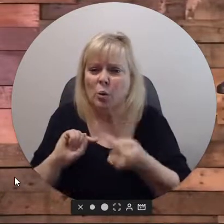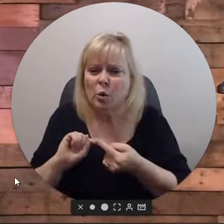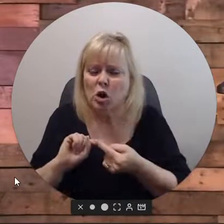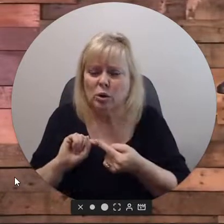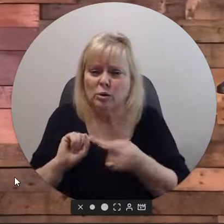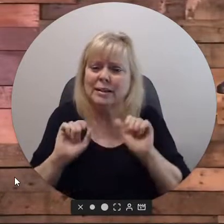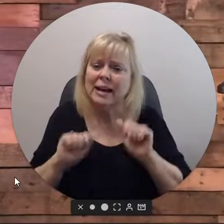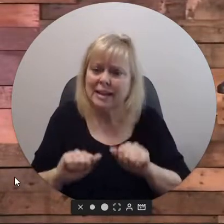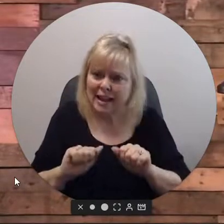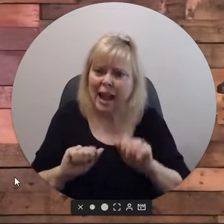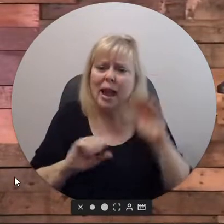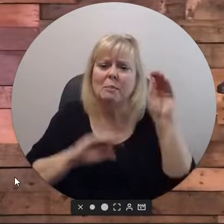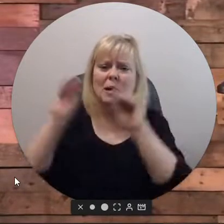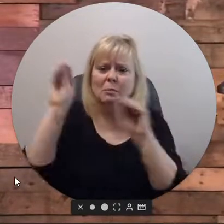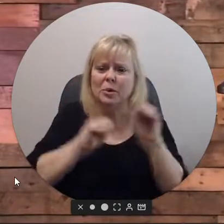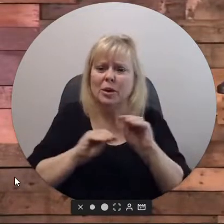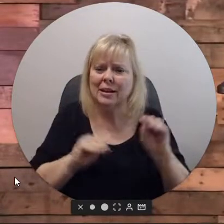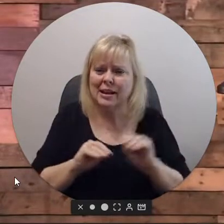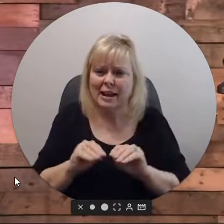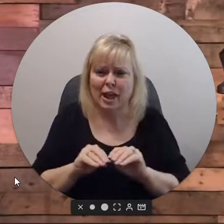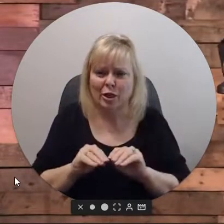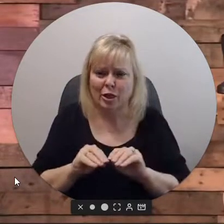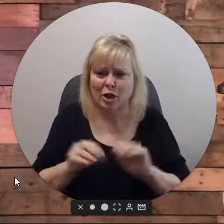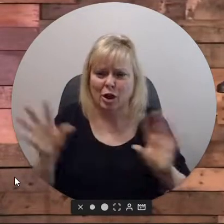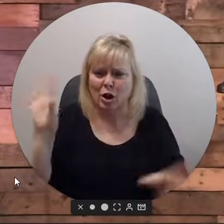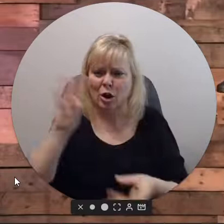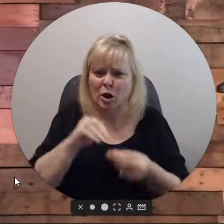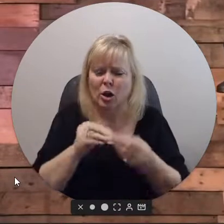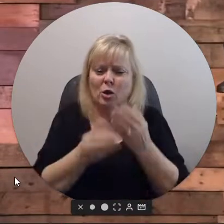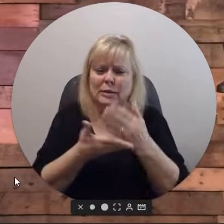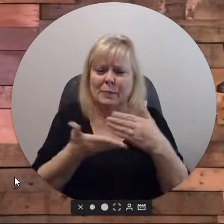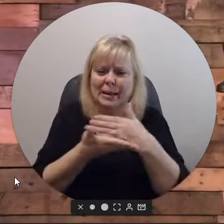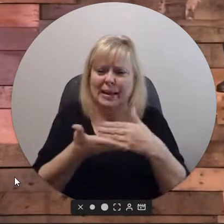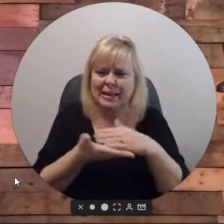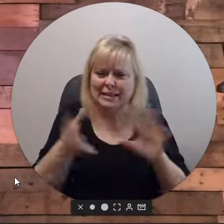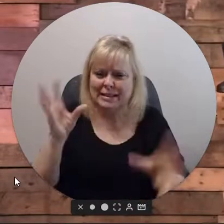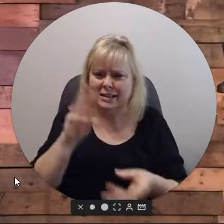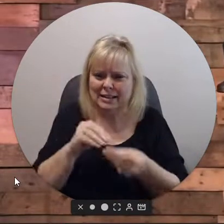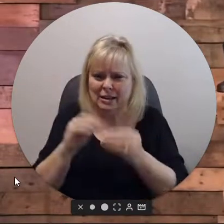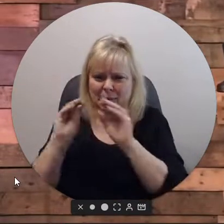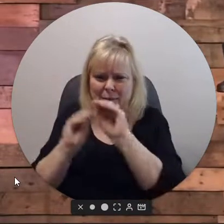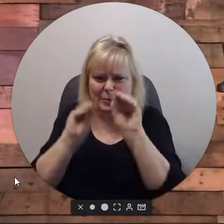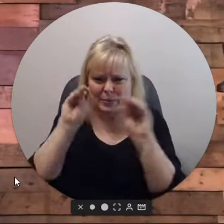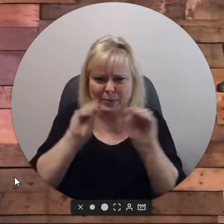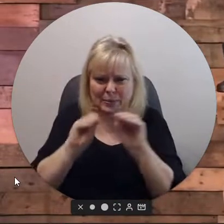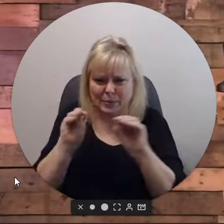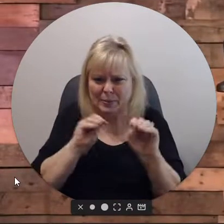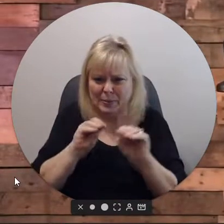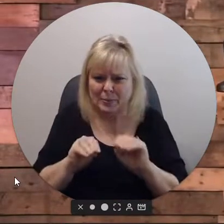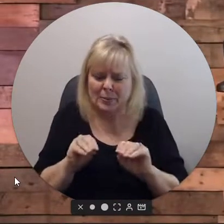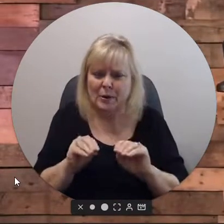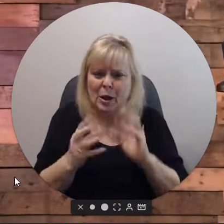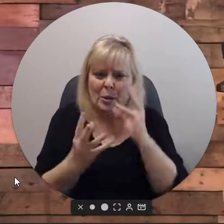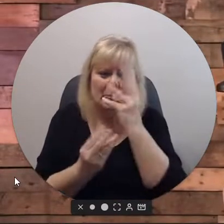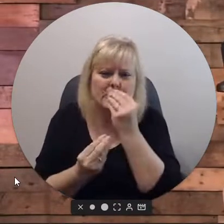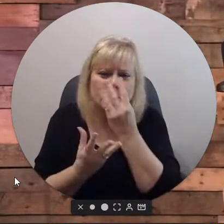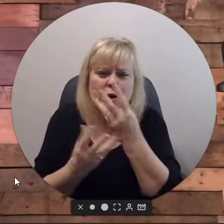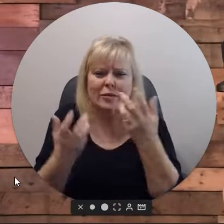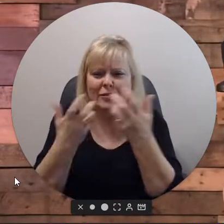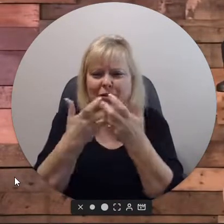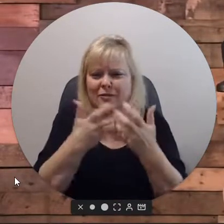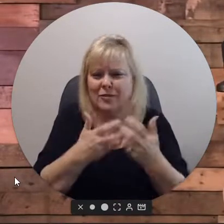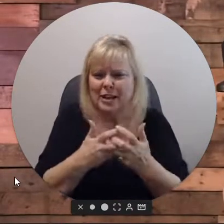together with pieces carefully configured congruently with one another in just the right